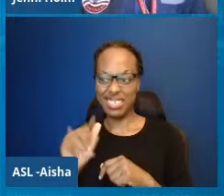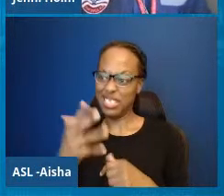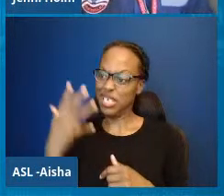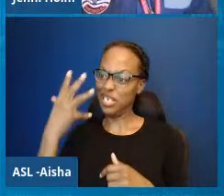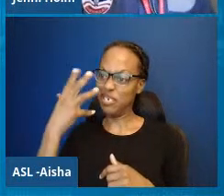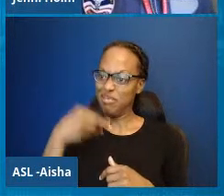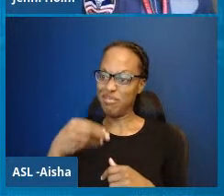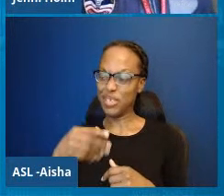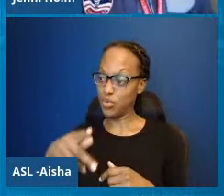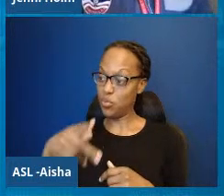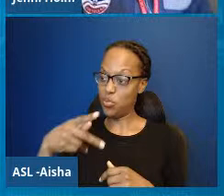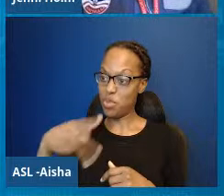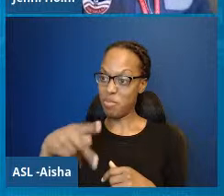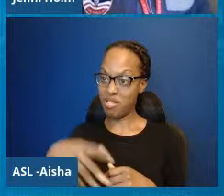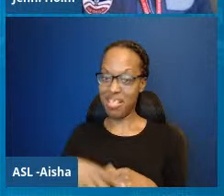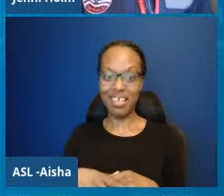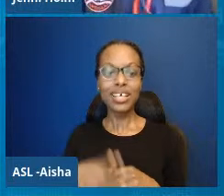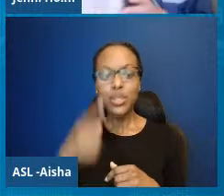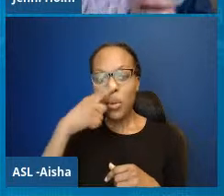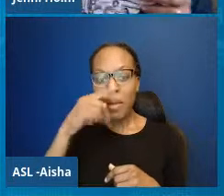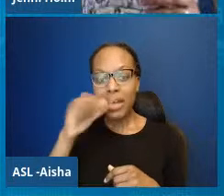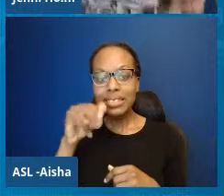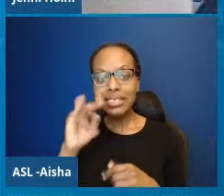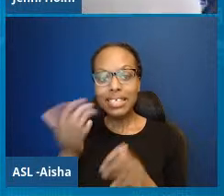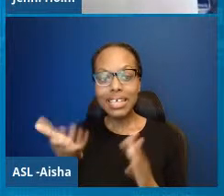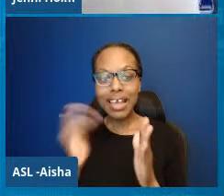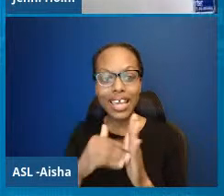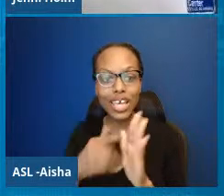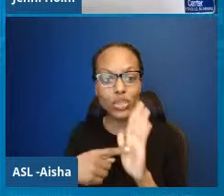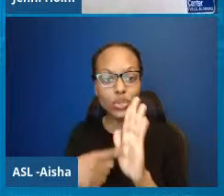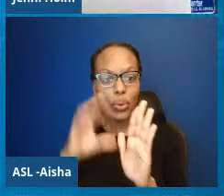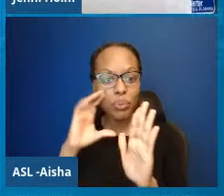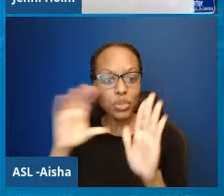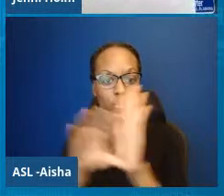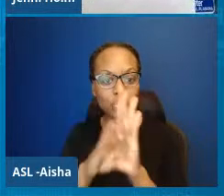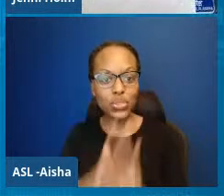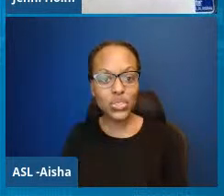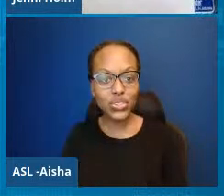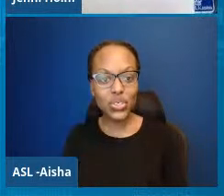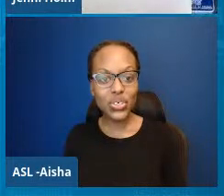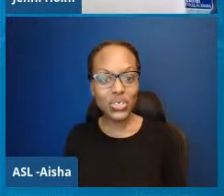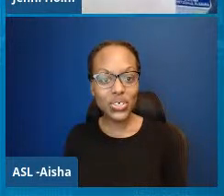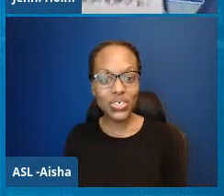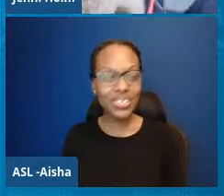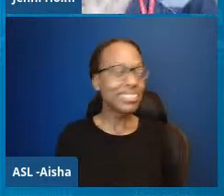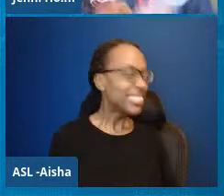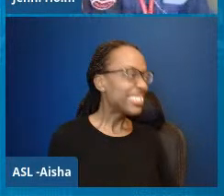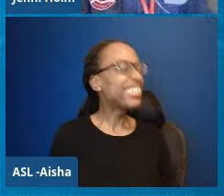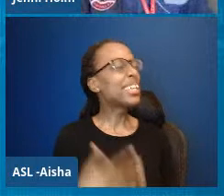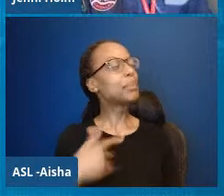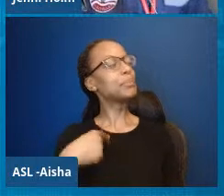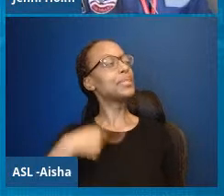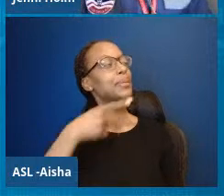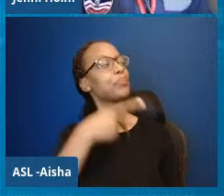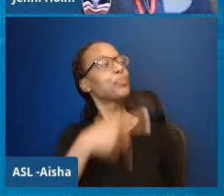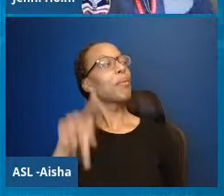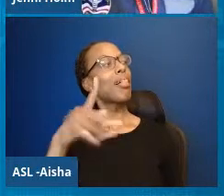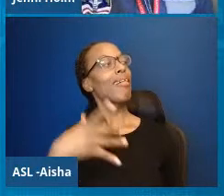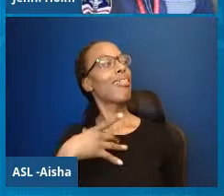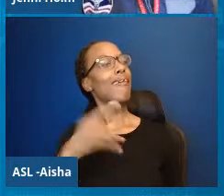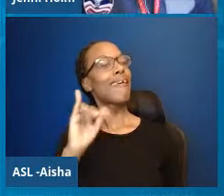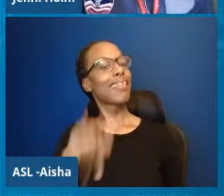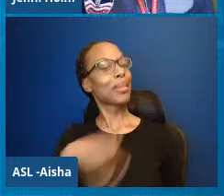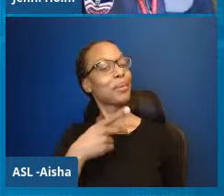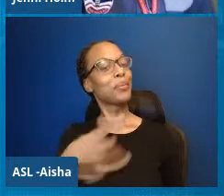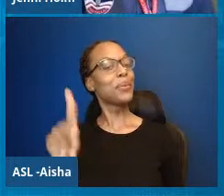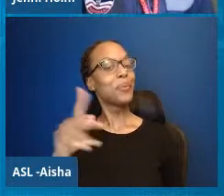Very purple. Yeah, go ahead and hold that up again for us. So we can see Everybody needs to look a little purple in the space car. Yeah. So John, what do you